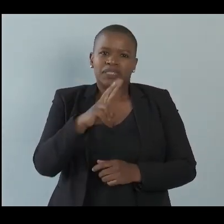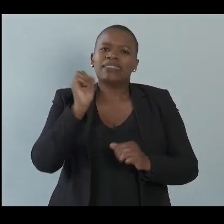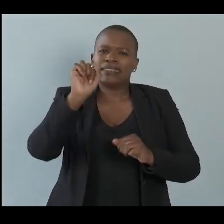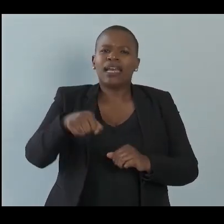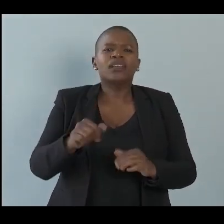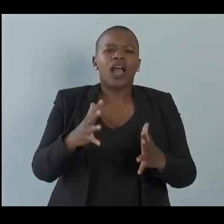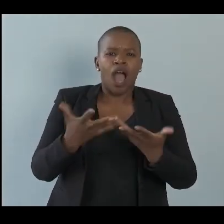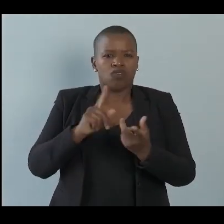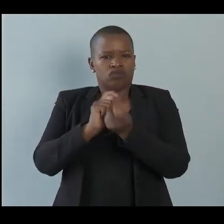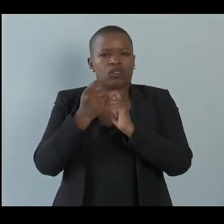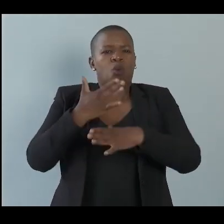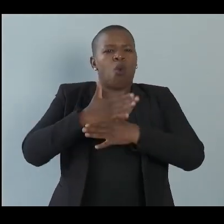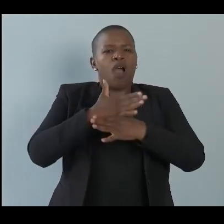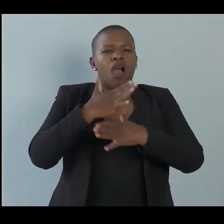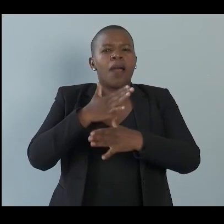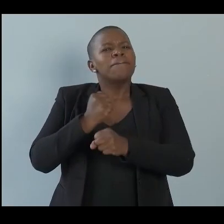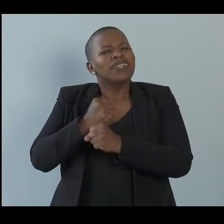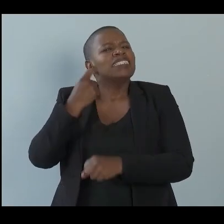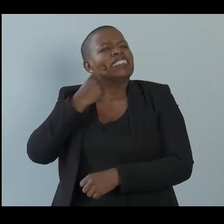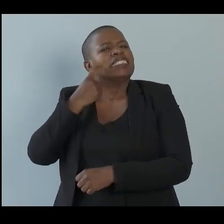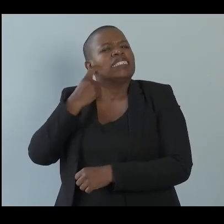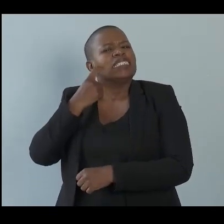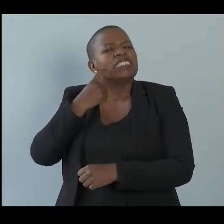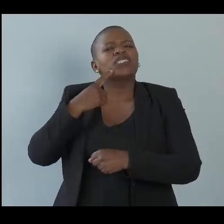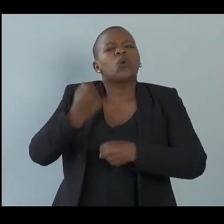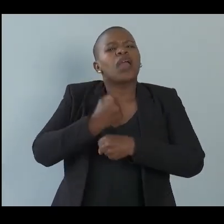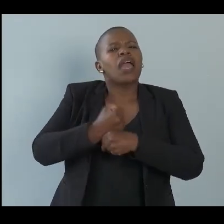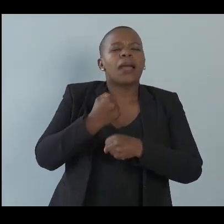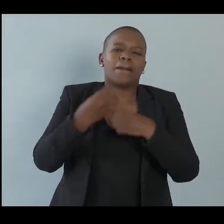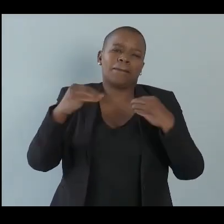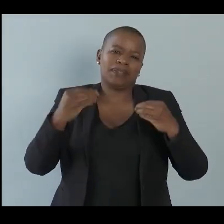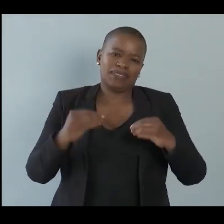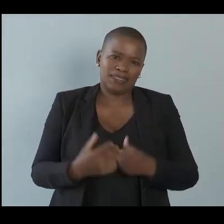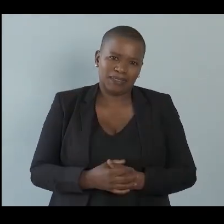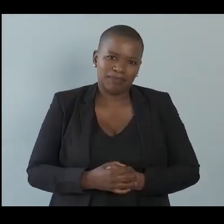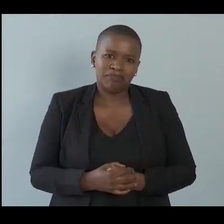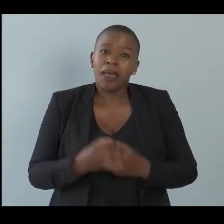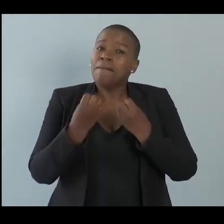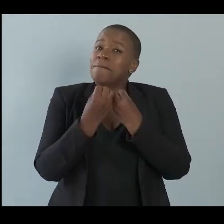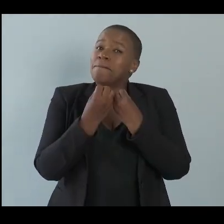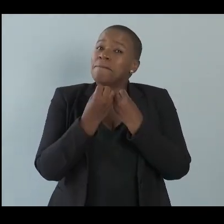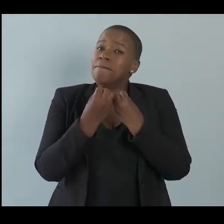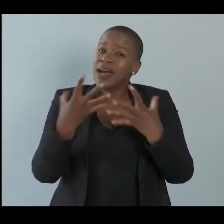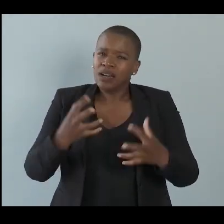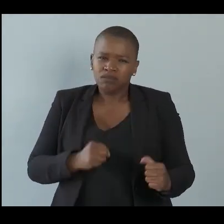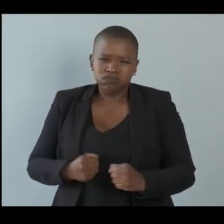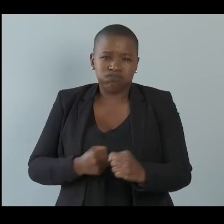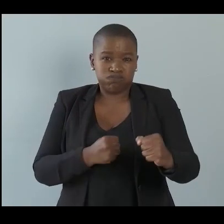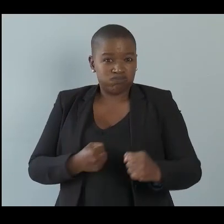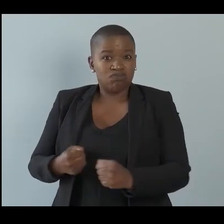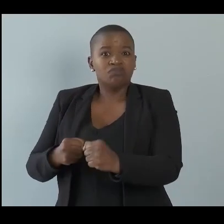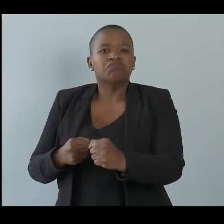while simplifying our operational structure. These strategic steps have set us on a path of transformation and